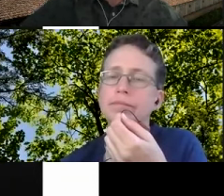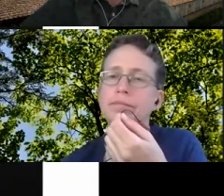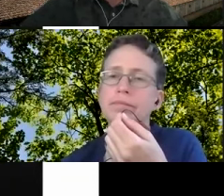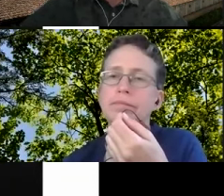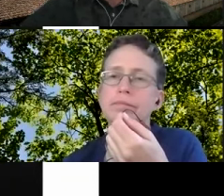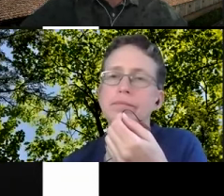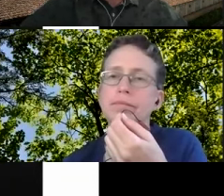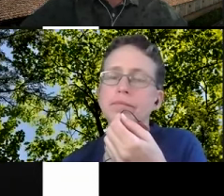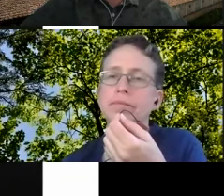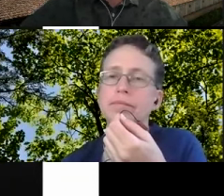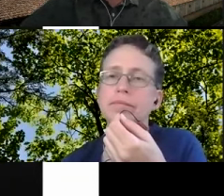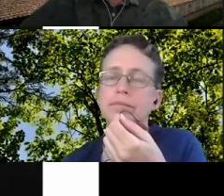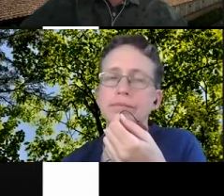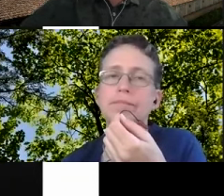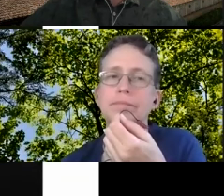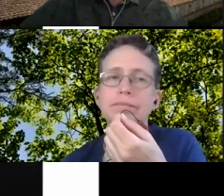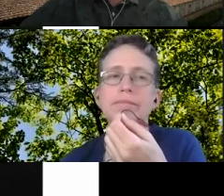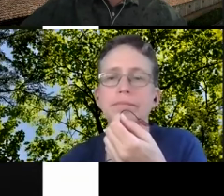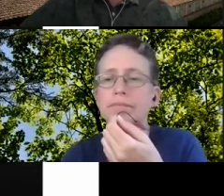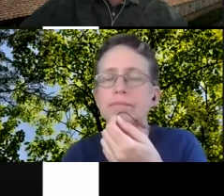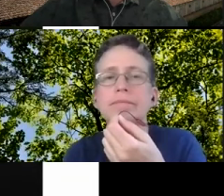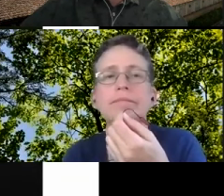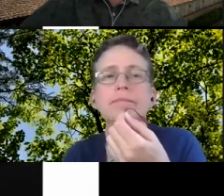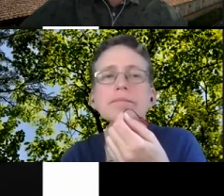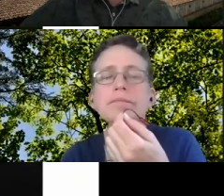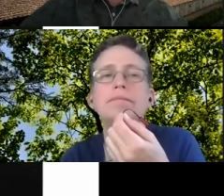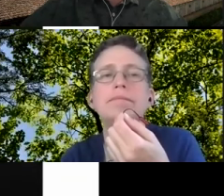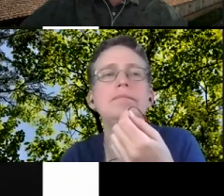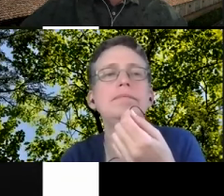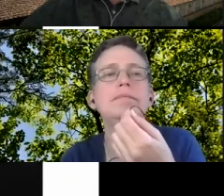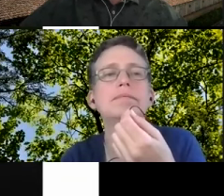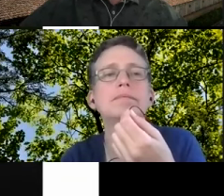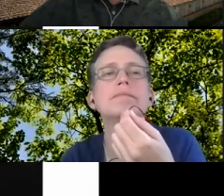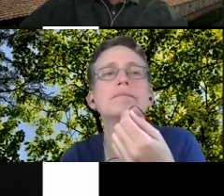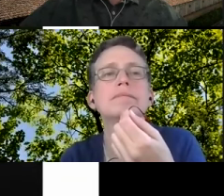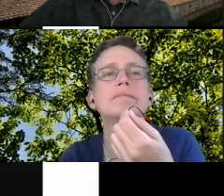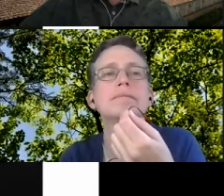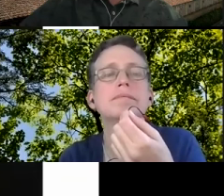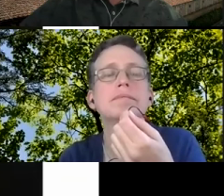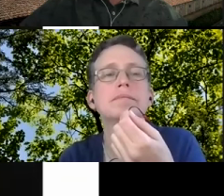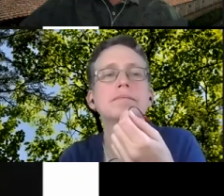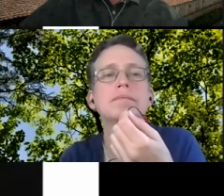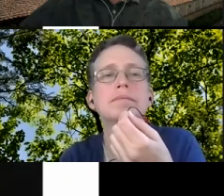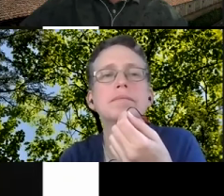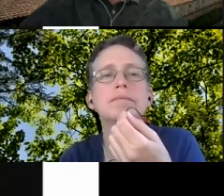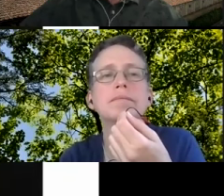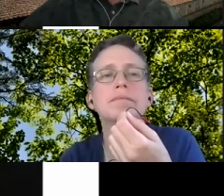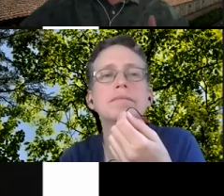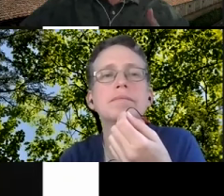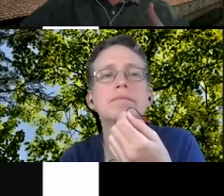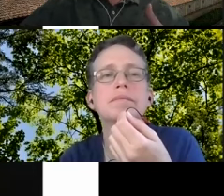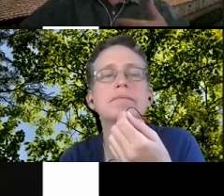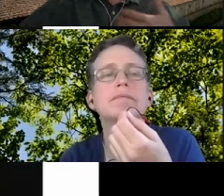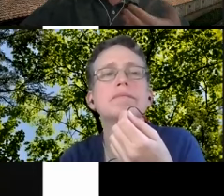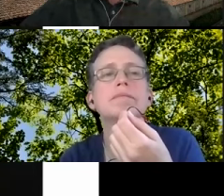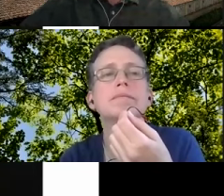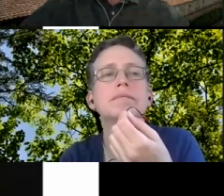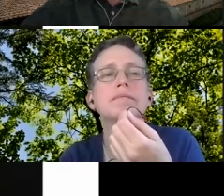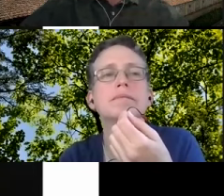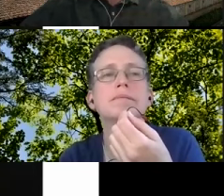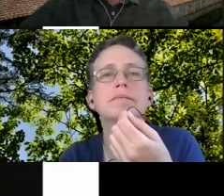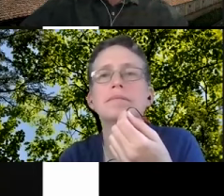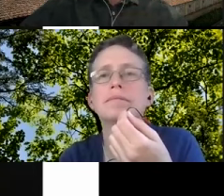to give that one enough time. So let's move on to that. Stepping back, we talked about why we're